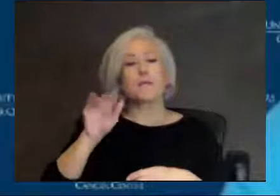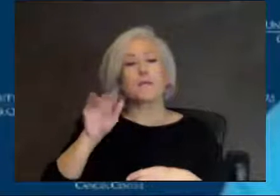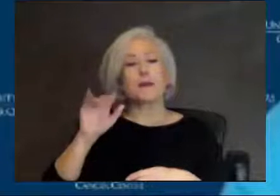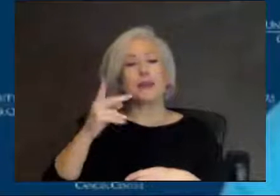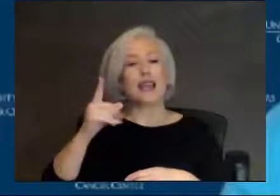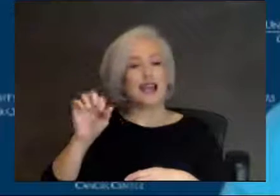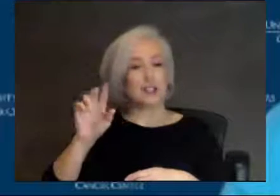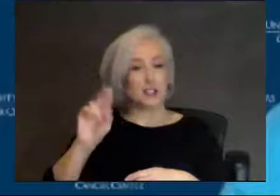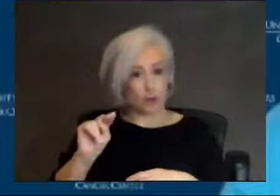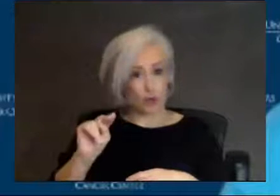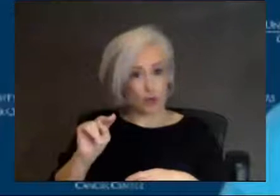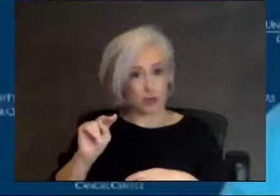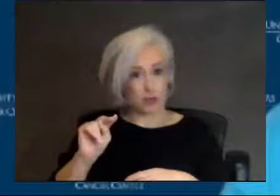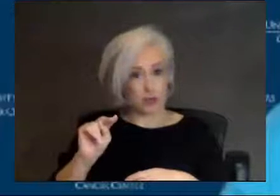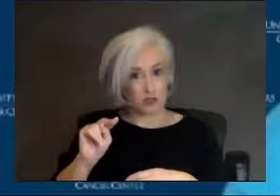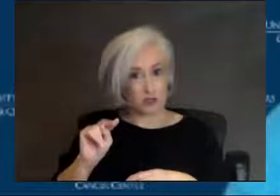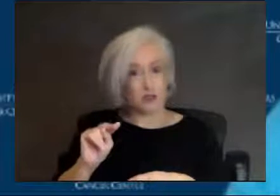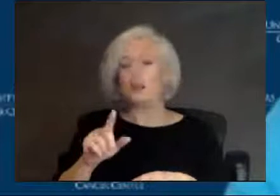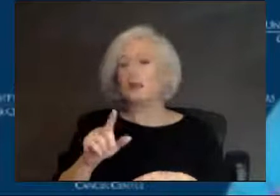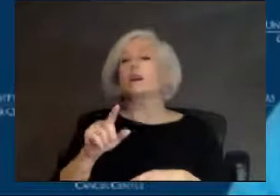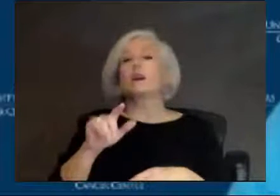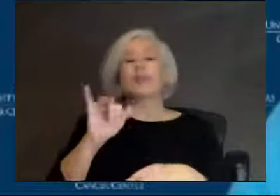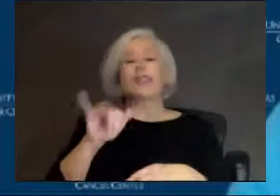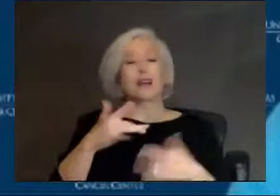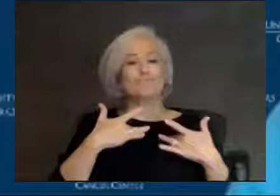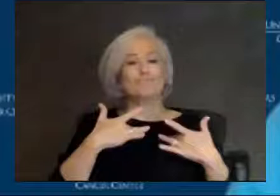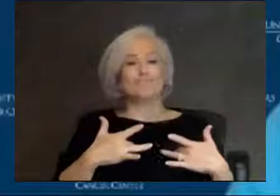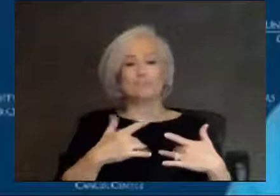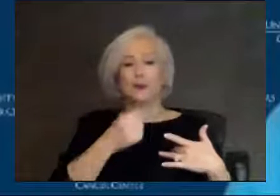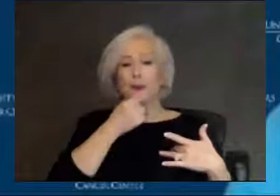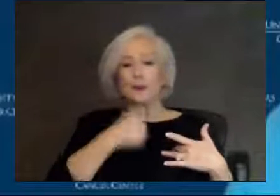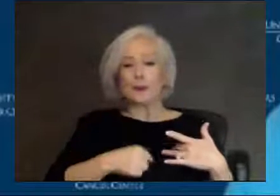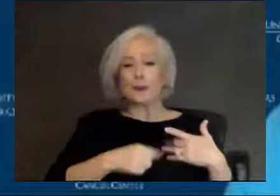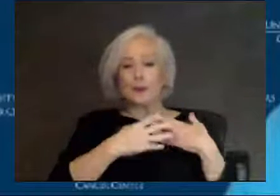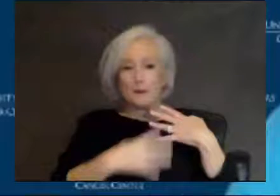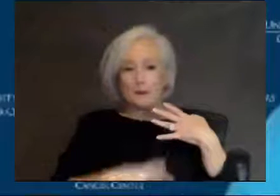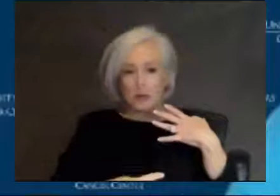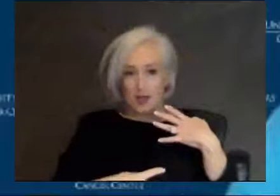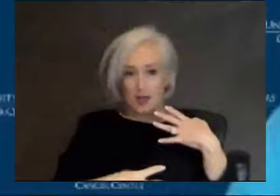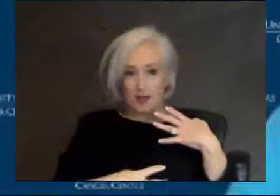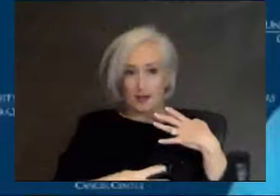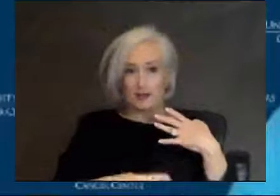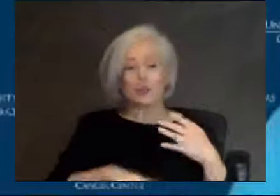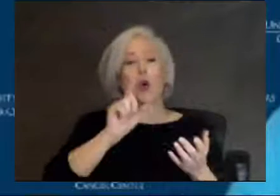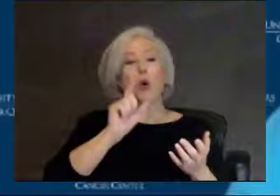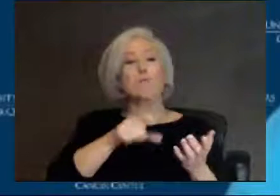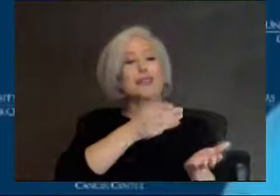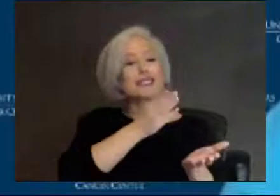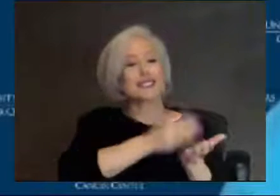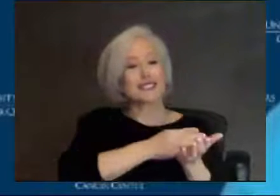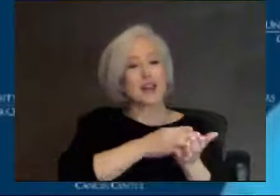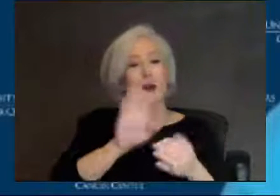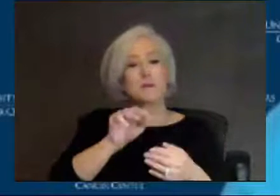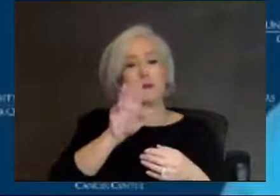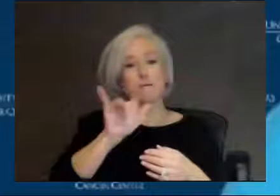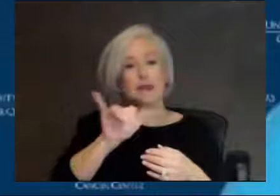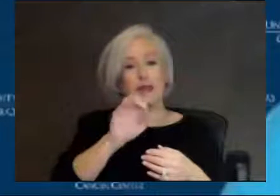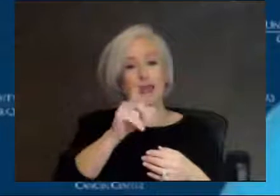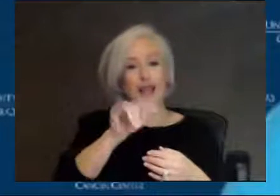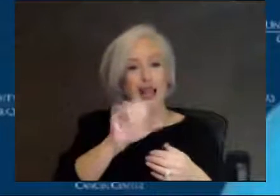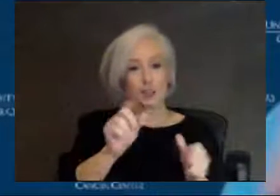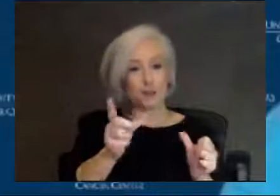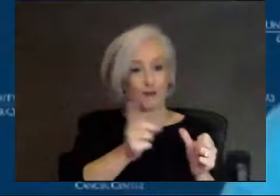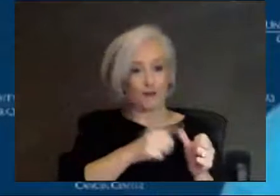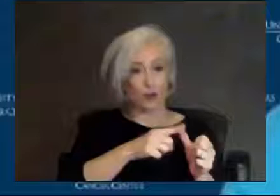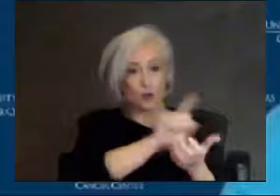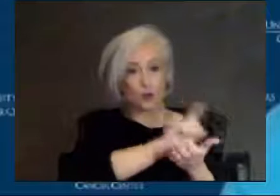you've taken something that could thin your blood. So we had to wait 1 week before he could get a colonoscopy. And